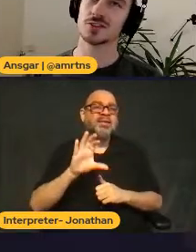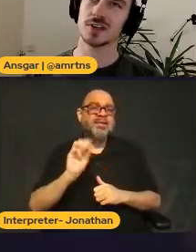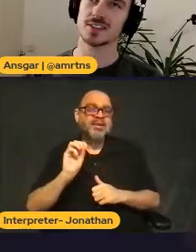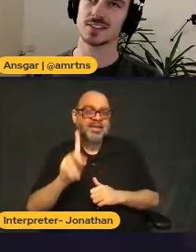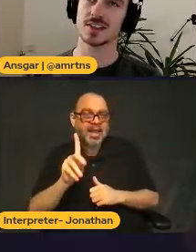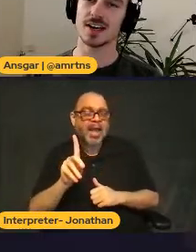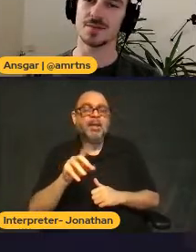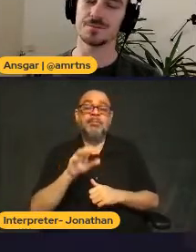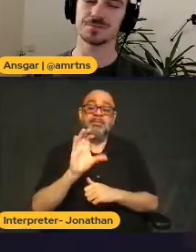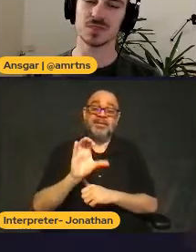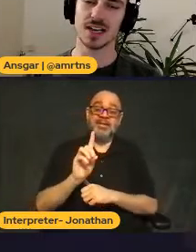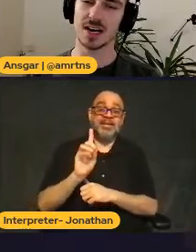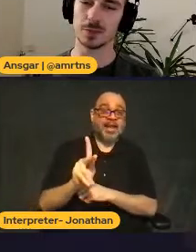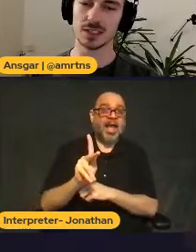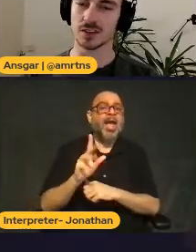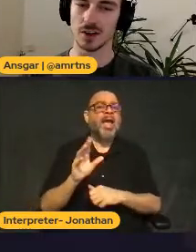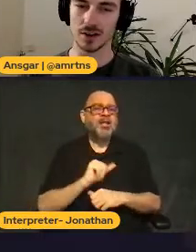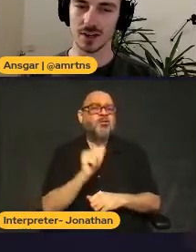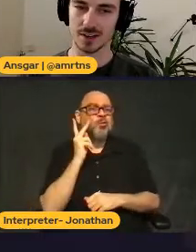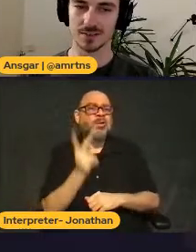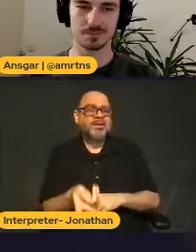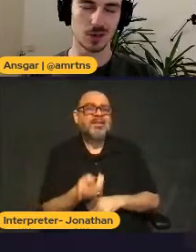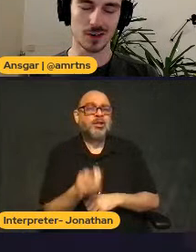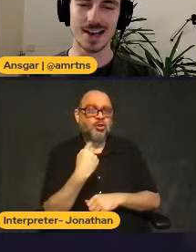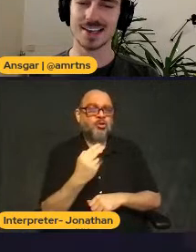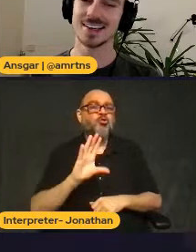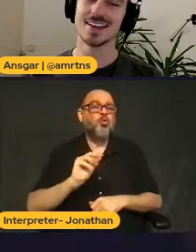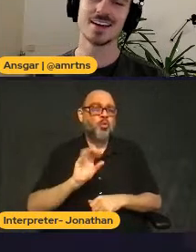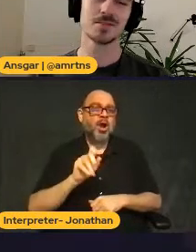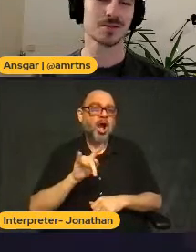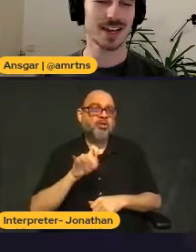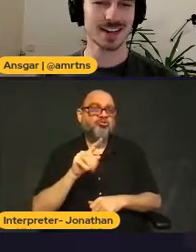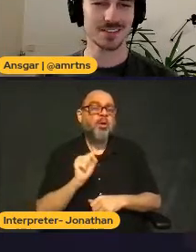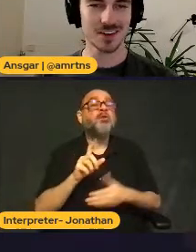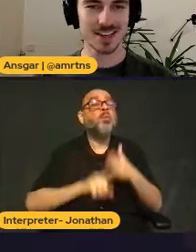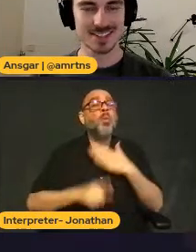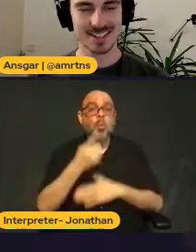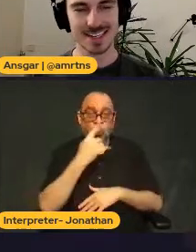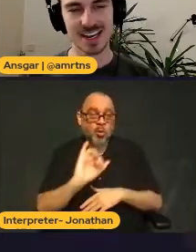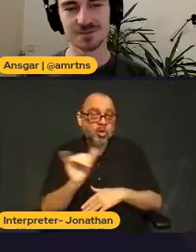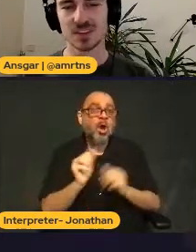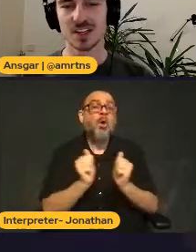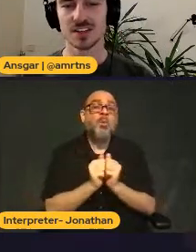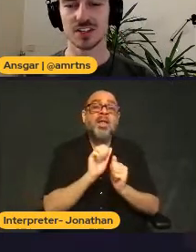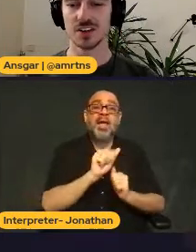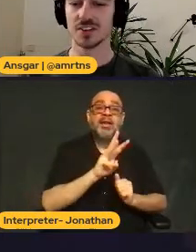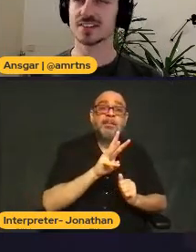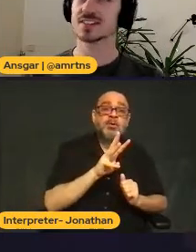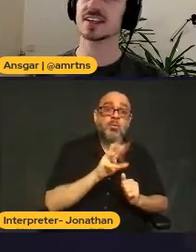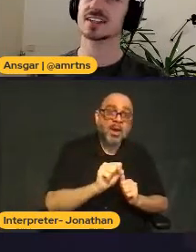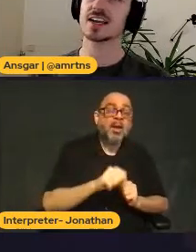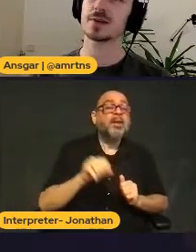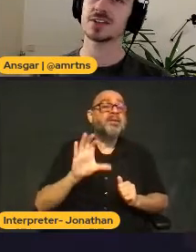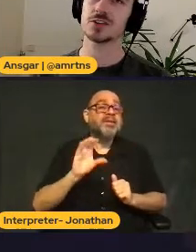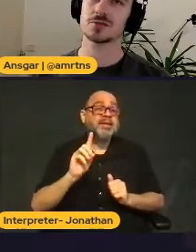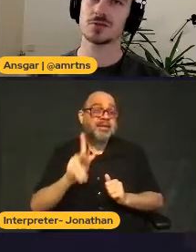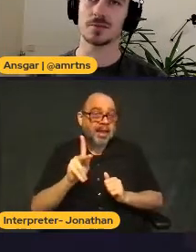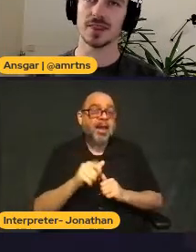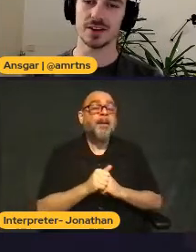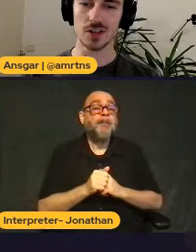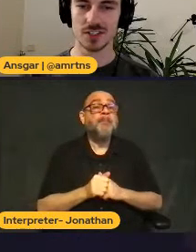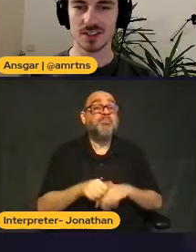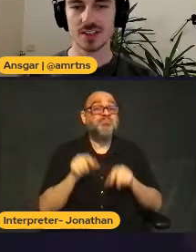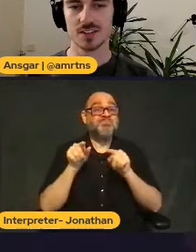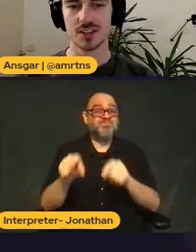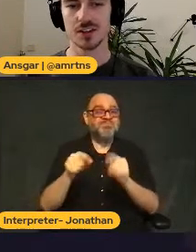2 constructs are built or look like with AWS CDK. So this is an example I took